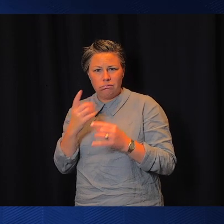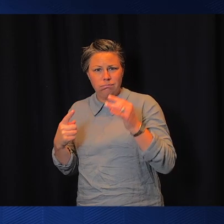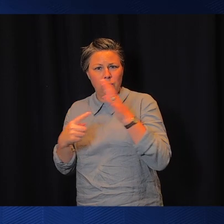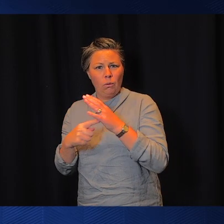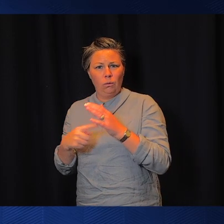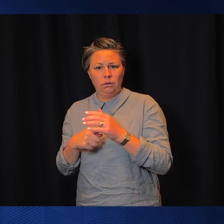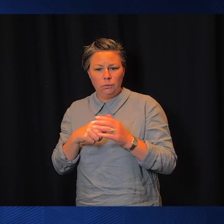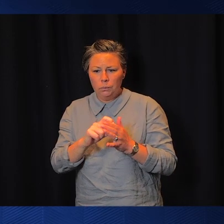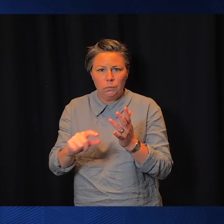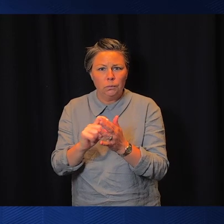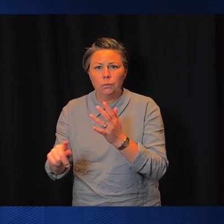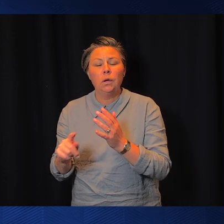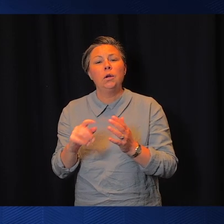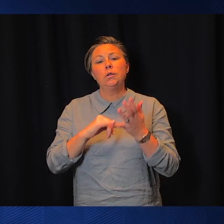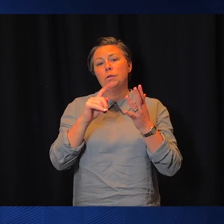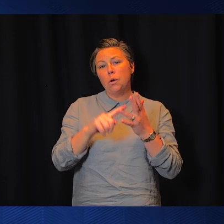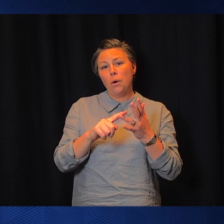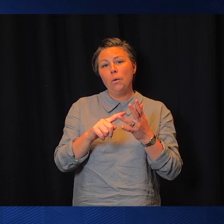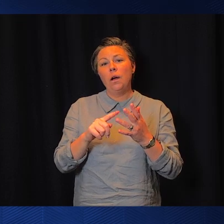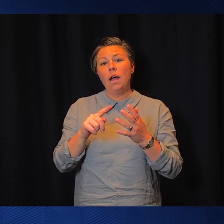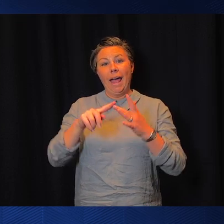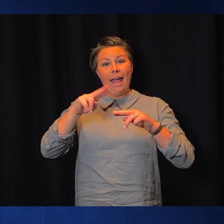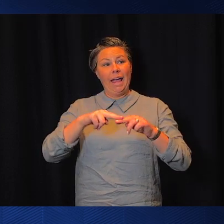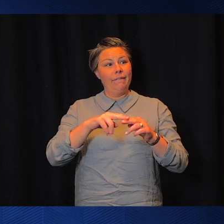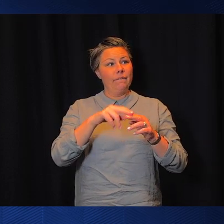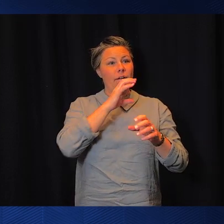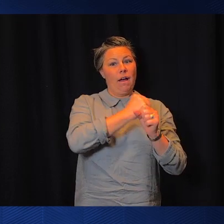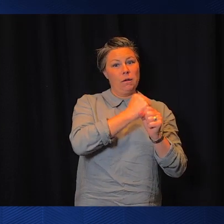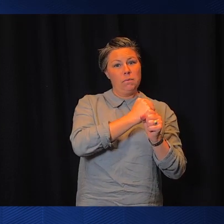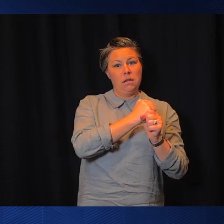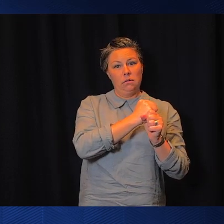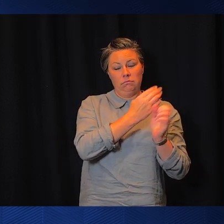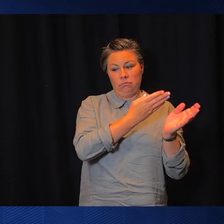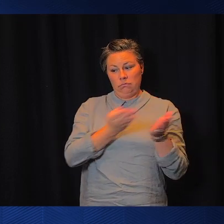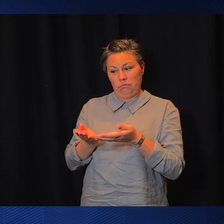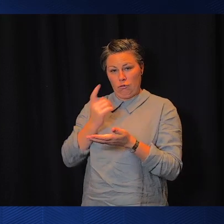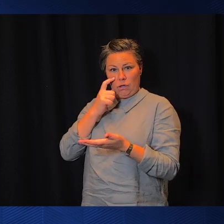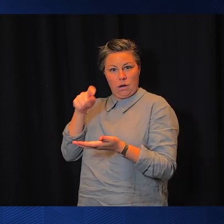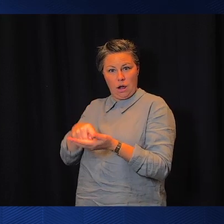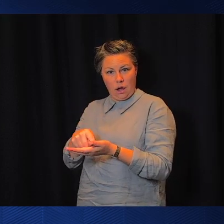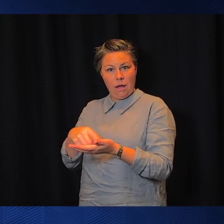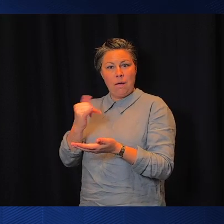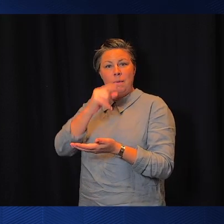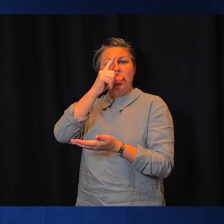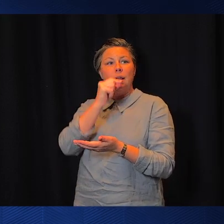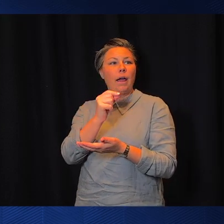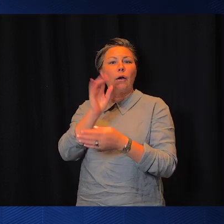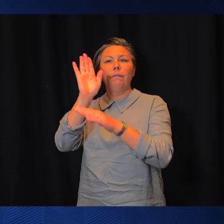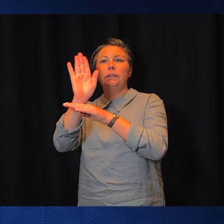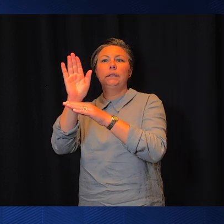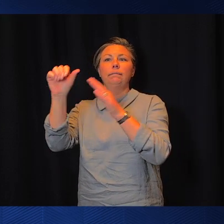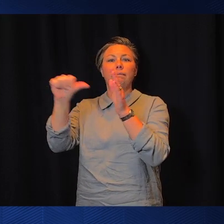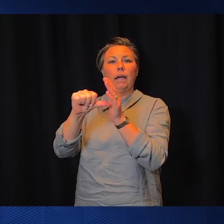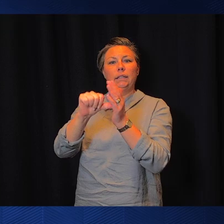embracing localization, where international donors and government agencies can agree, and all key stakeholders can agree to